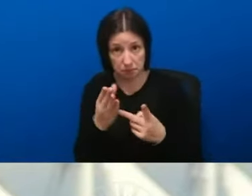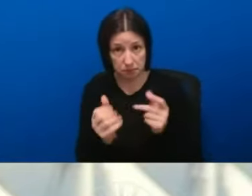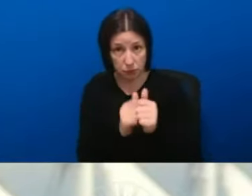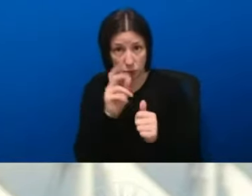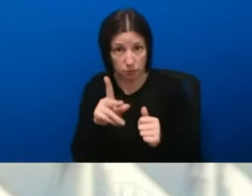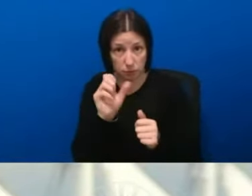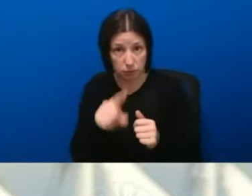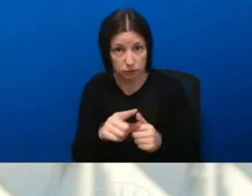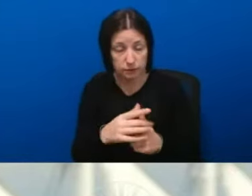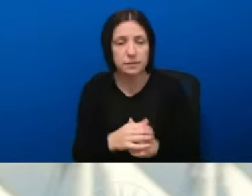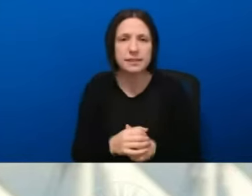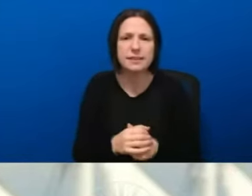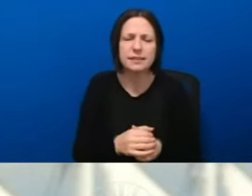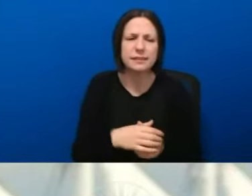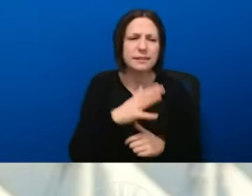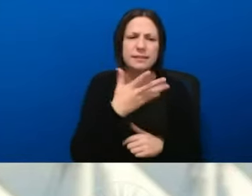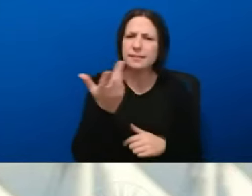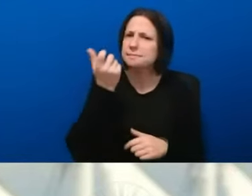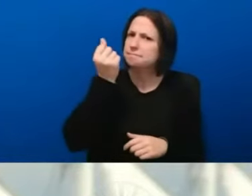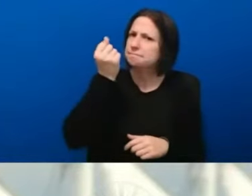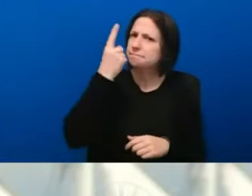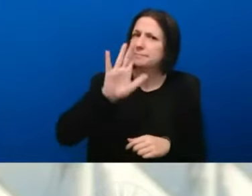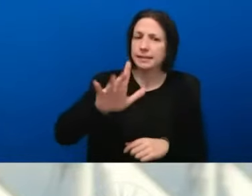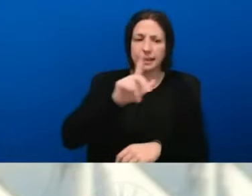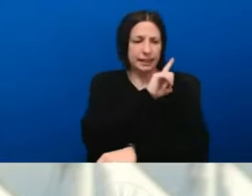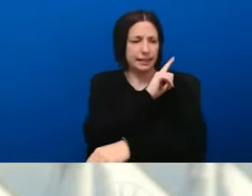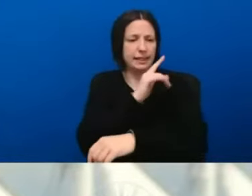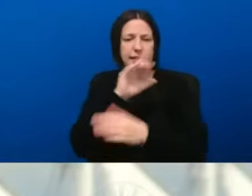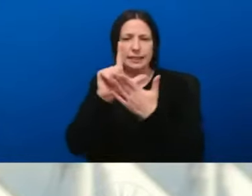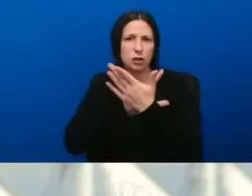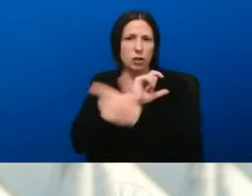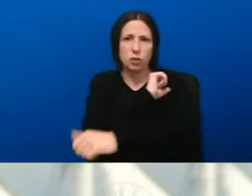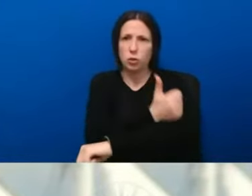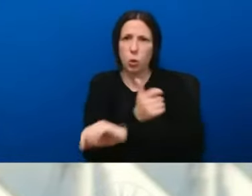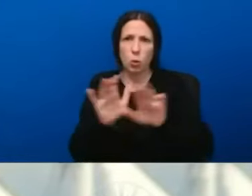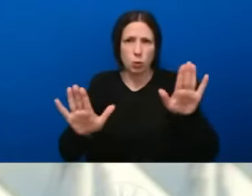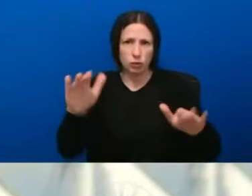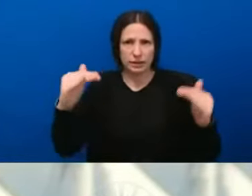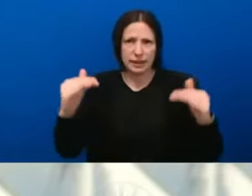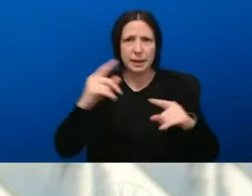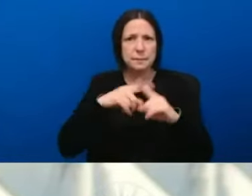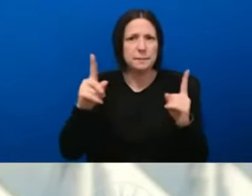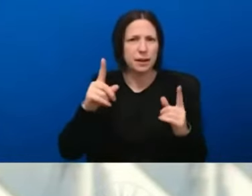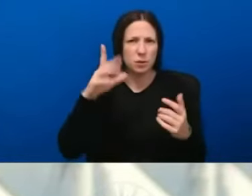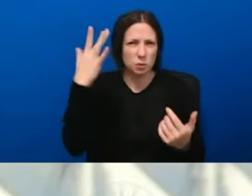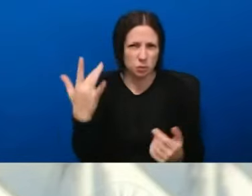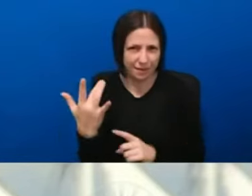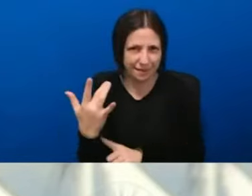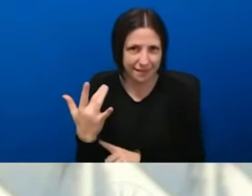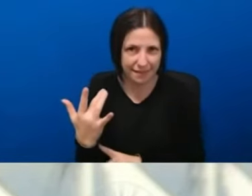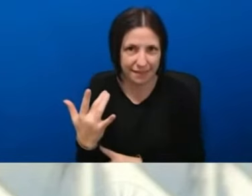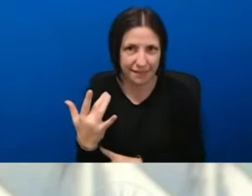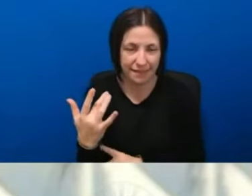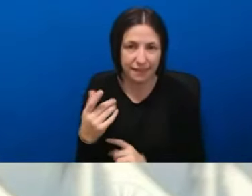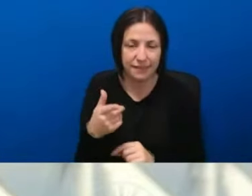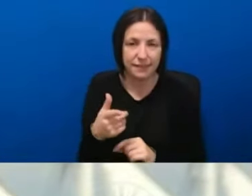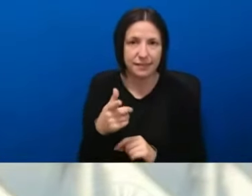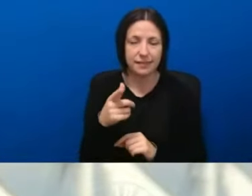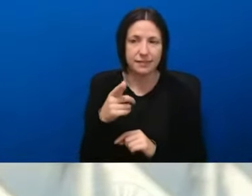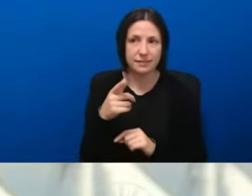Yeah, absolutely. I understand that that's the legal authority for doing it. I guess it's the question is why? Like,